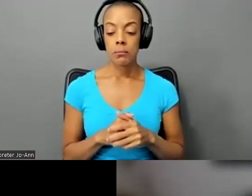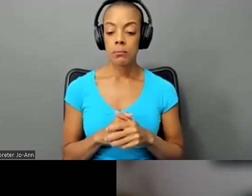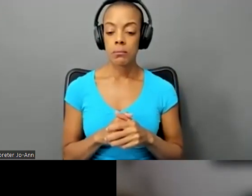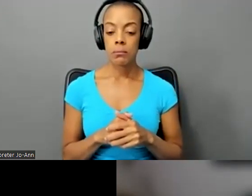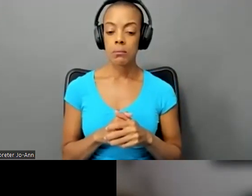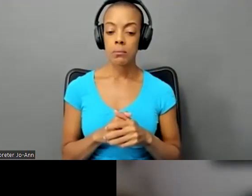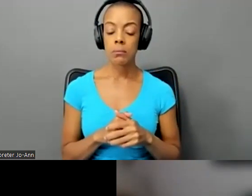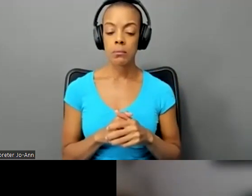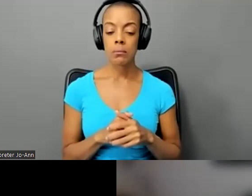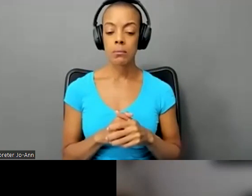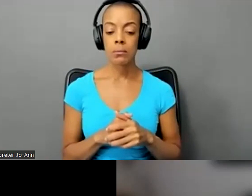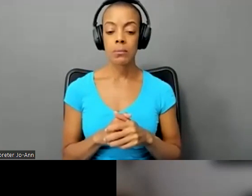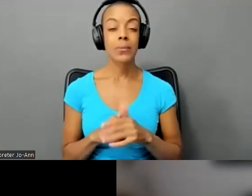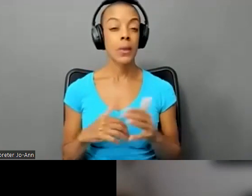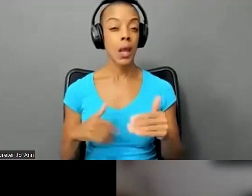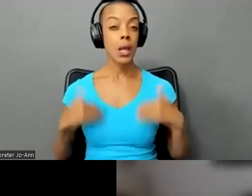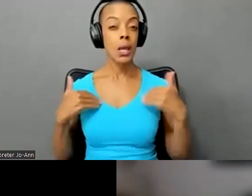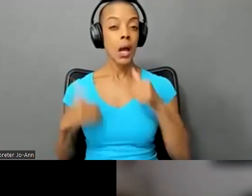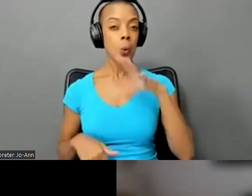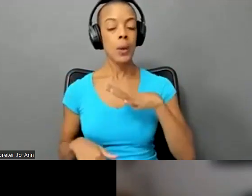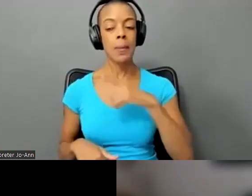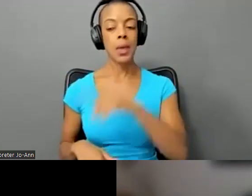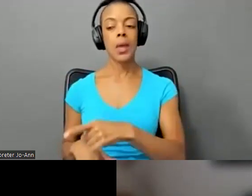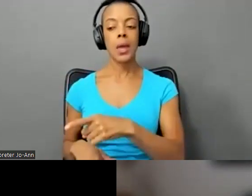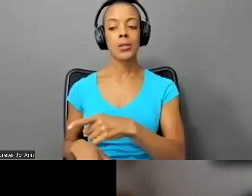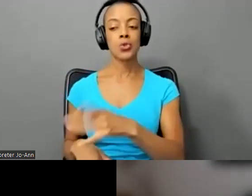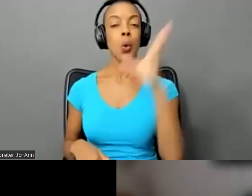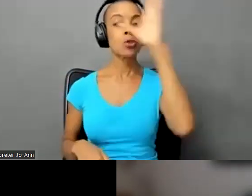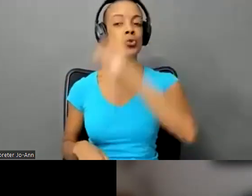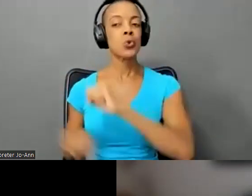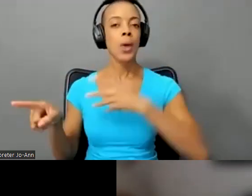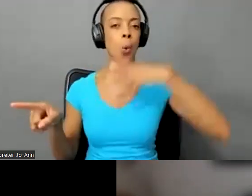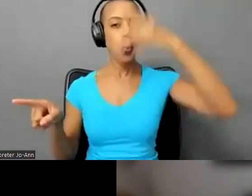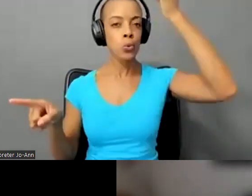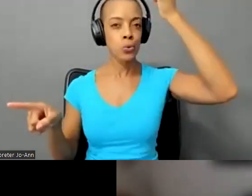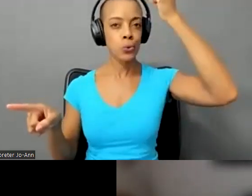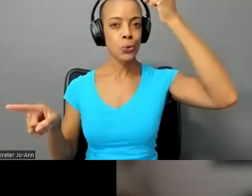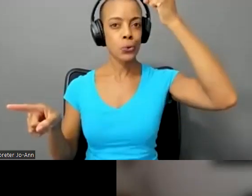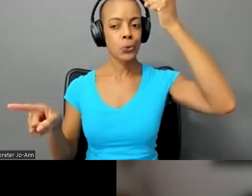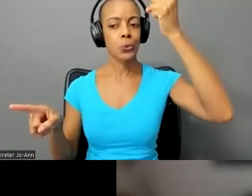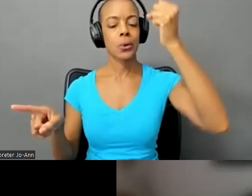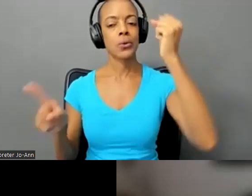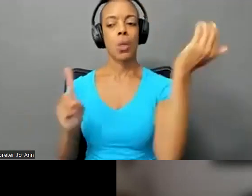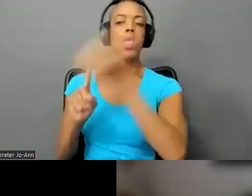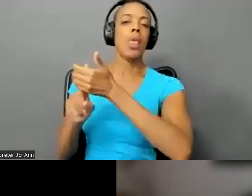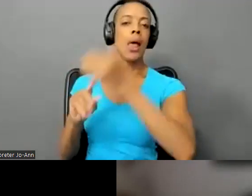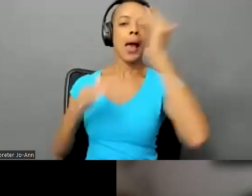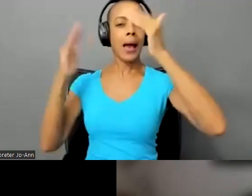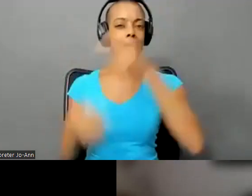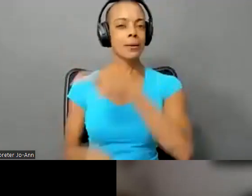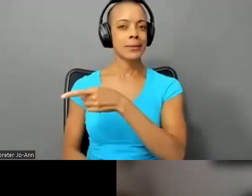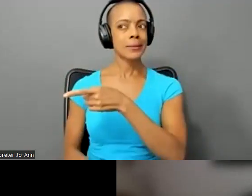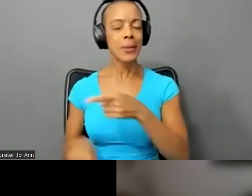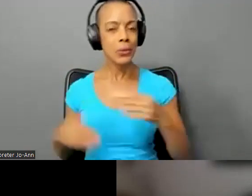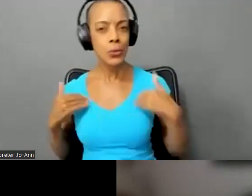adultifying of young Indigenous women, and how, again, once that happens or is perpetrated by the